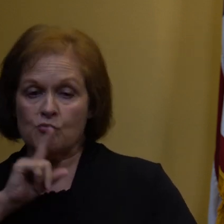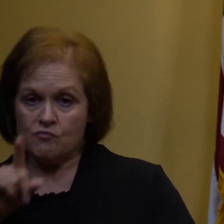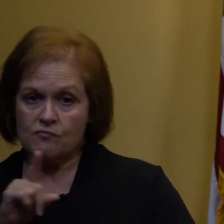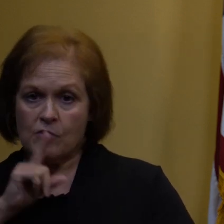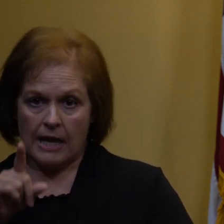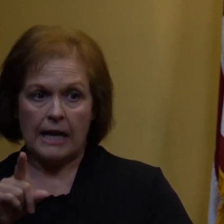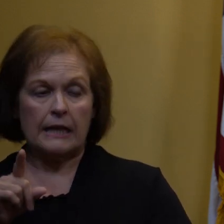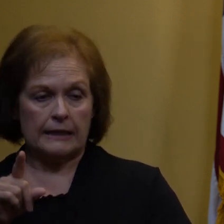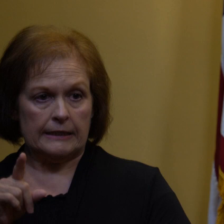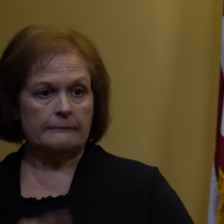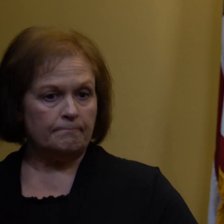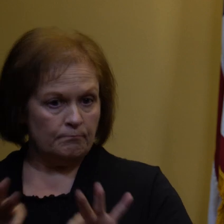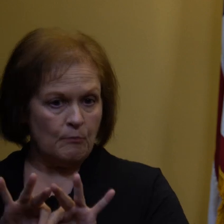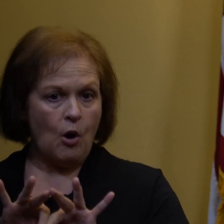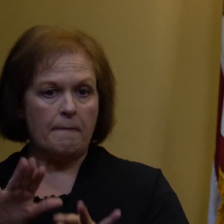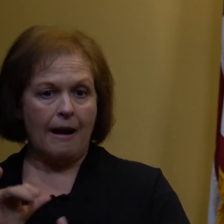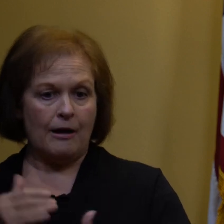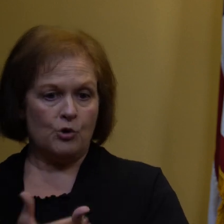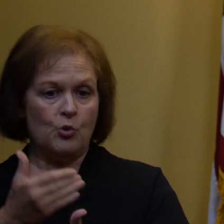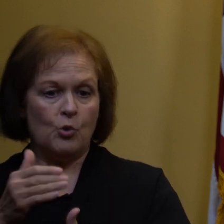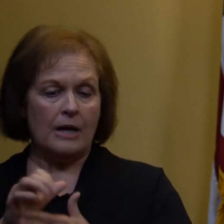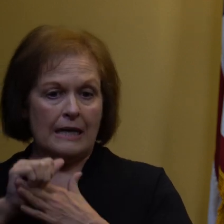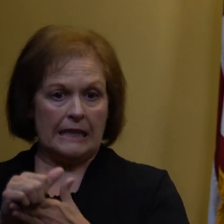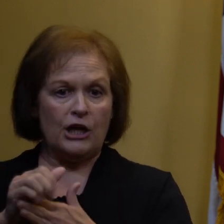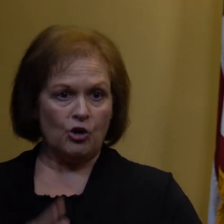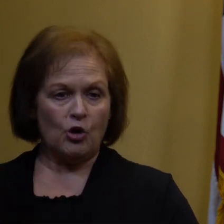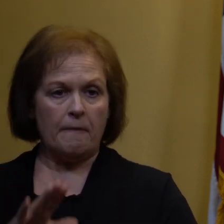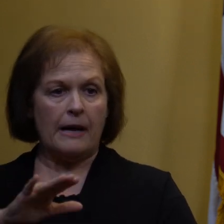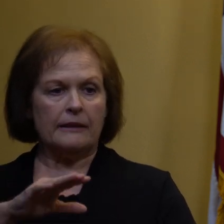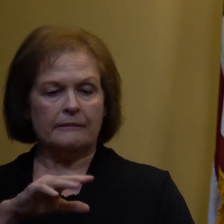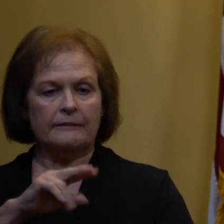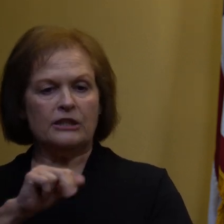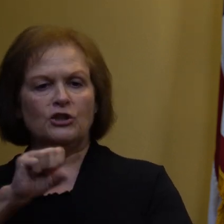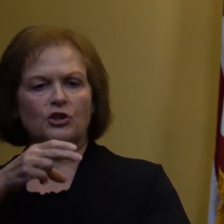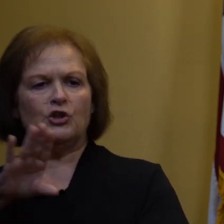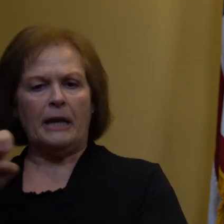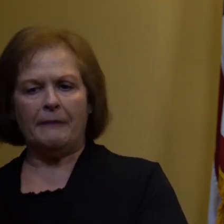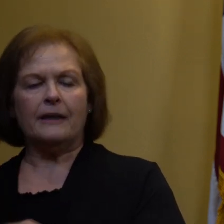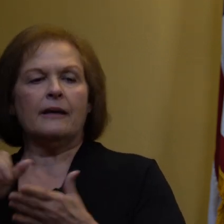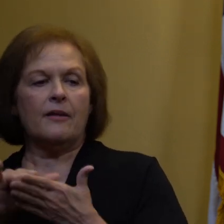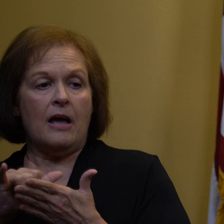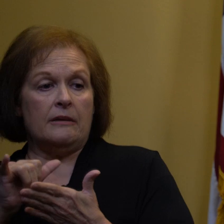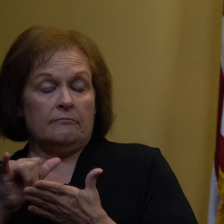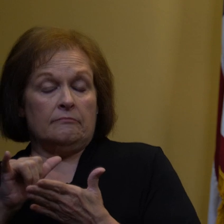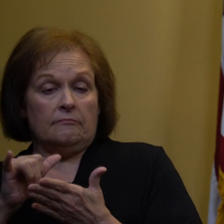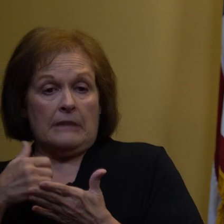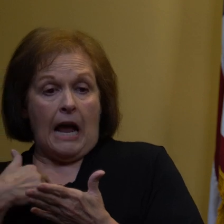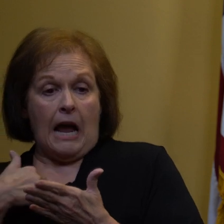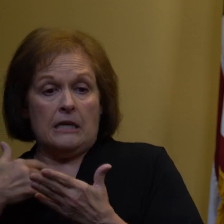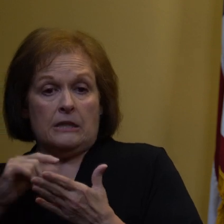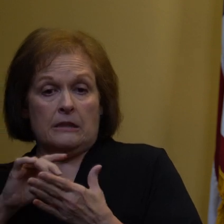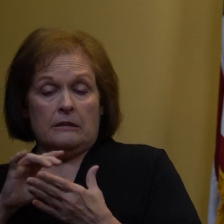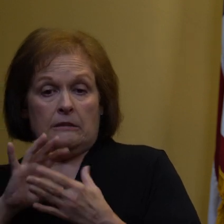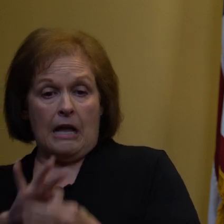embraced 100% by the new leadership, Mayor Sheevy, who's taken over, and I have been really aligned